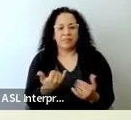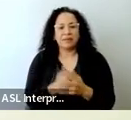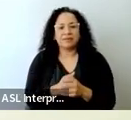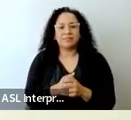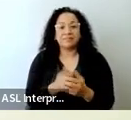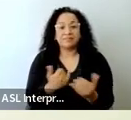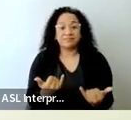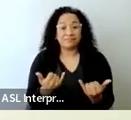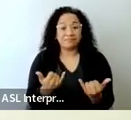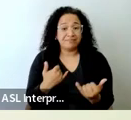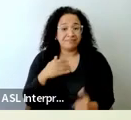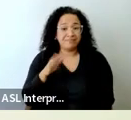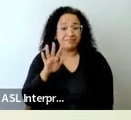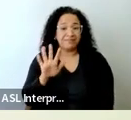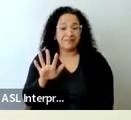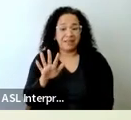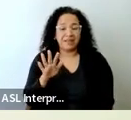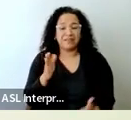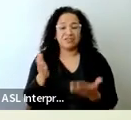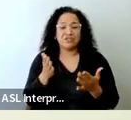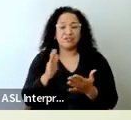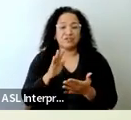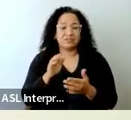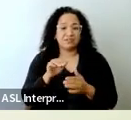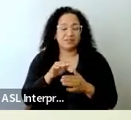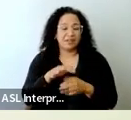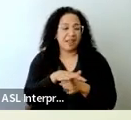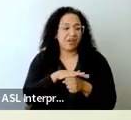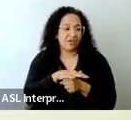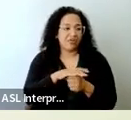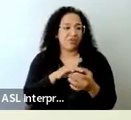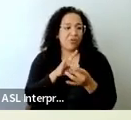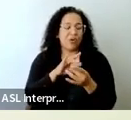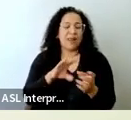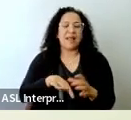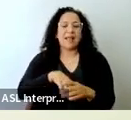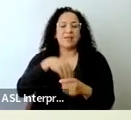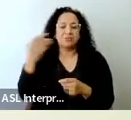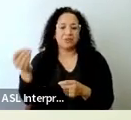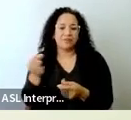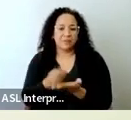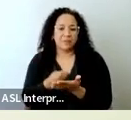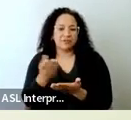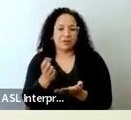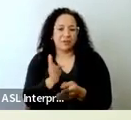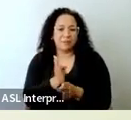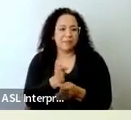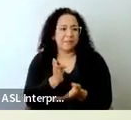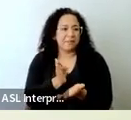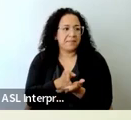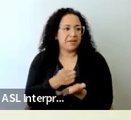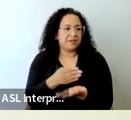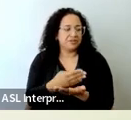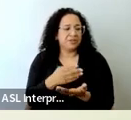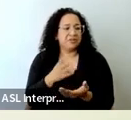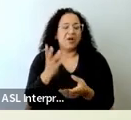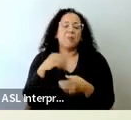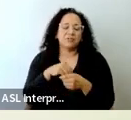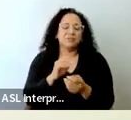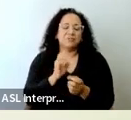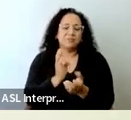Now, currently there are five service areas that are coordinated outside of the participant's budget. And that's costs related